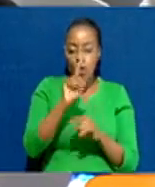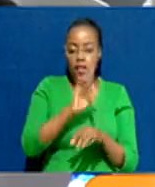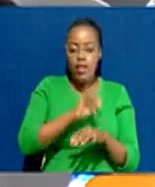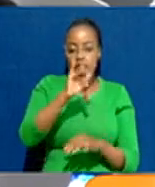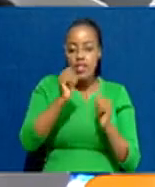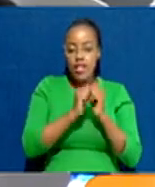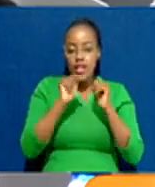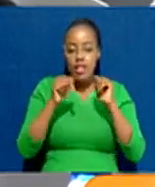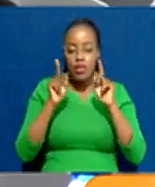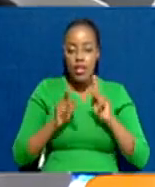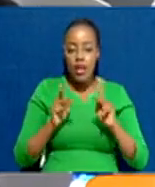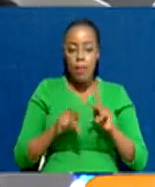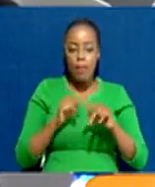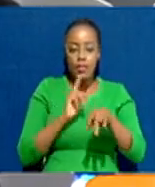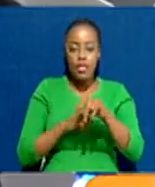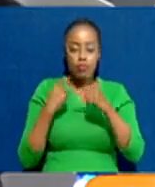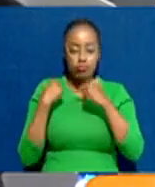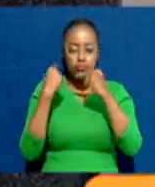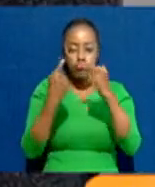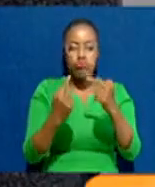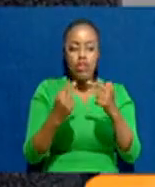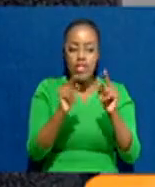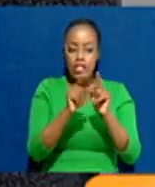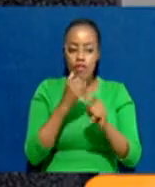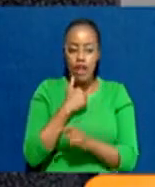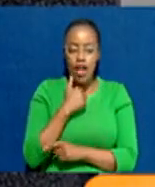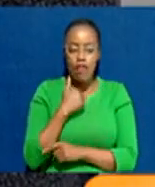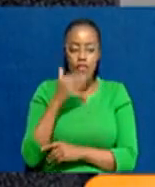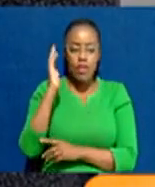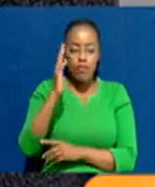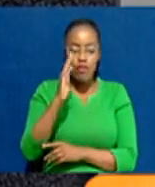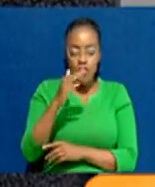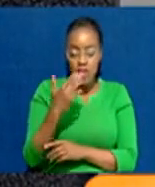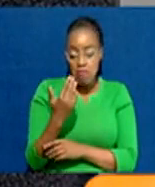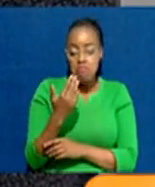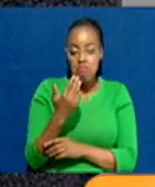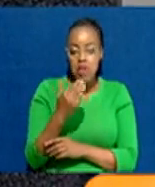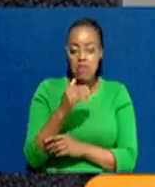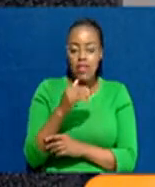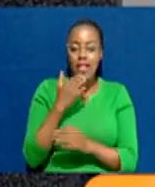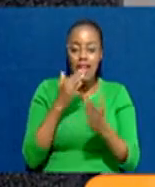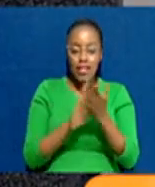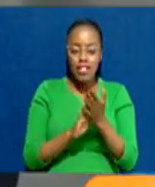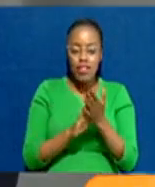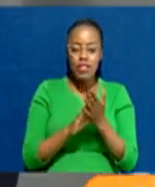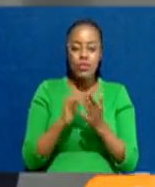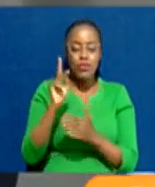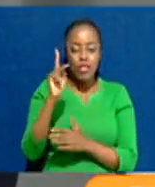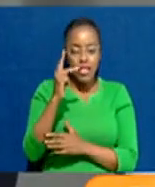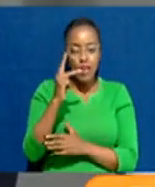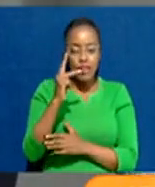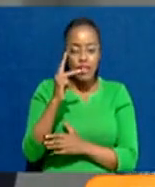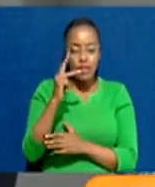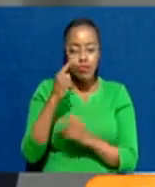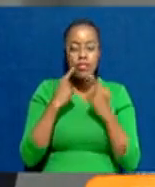of 10,000 people over a period of 5 years. Thus, the presentation of the dossier to have Kenya declared free from human African